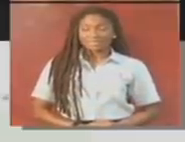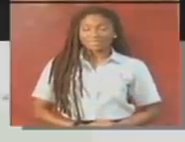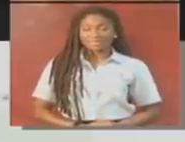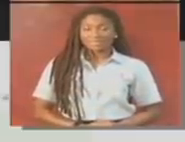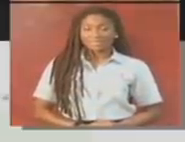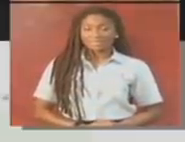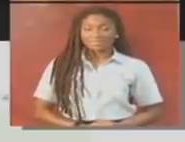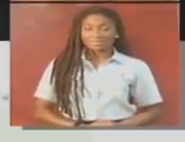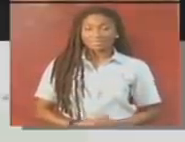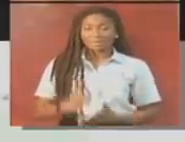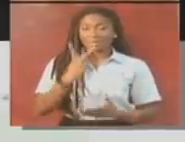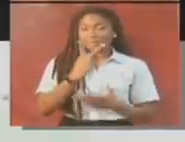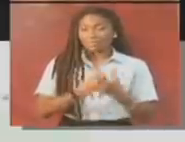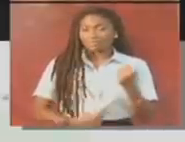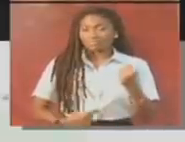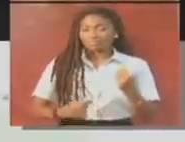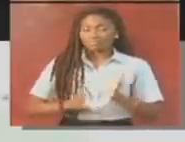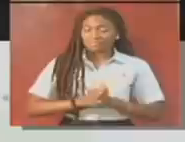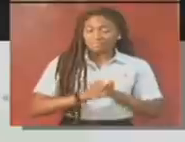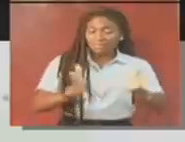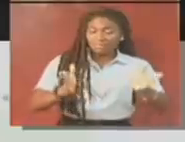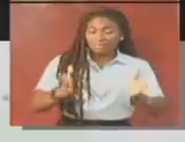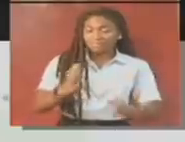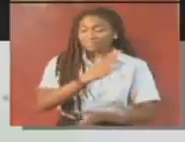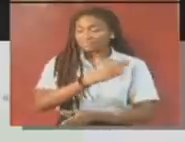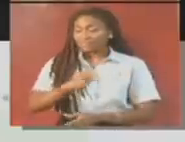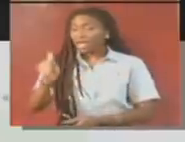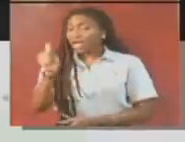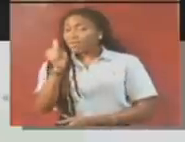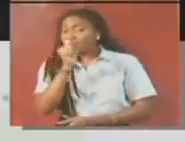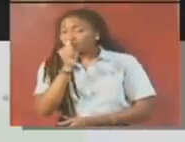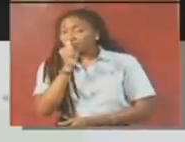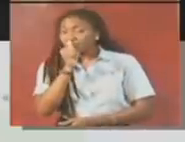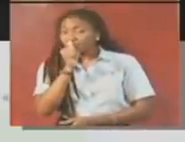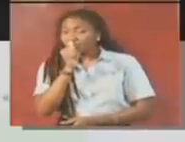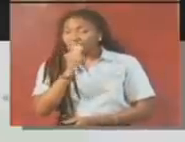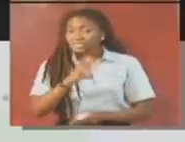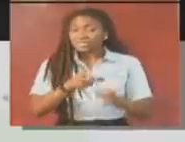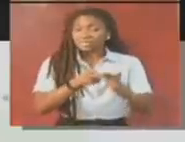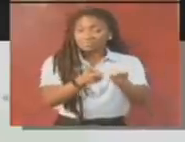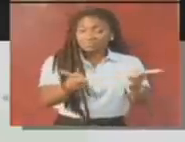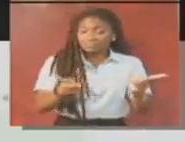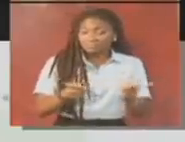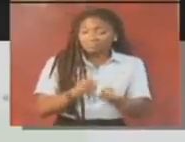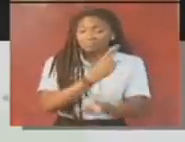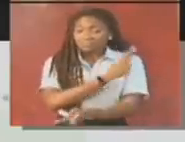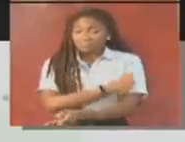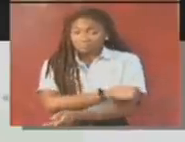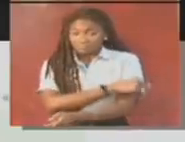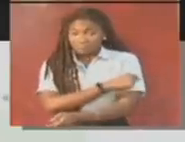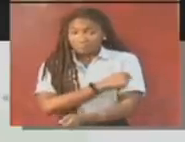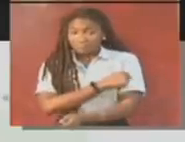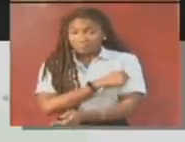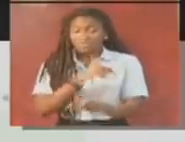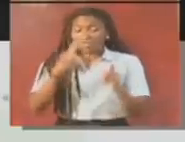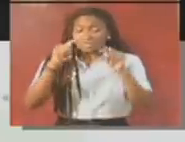At both public and private facilities at that time, we would have vaccinated we would have